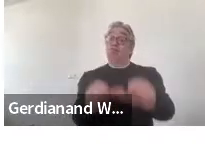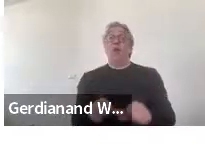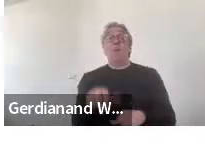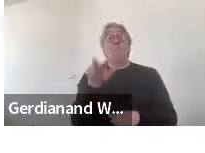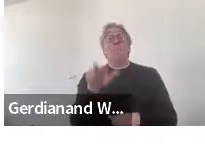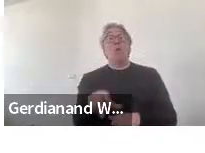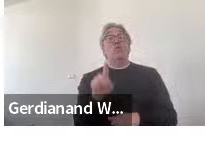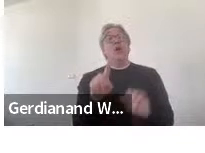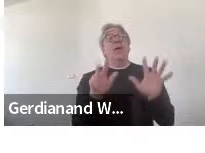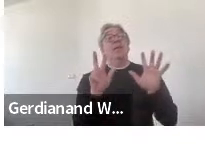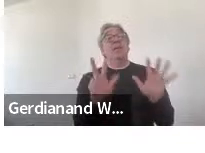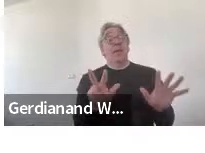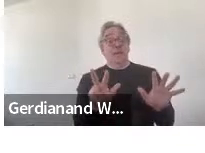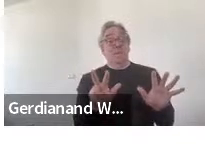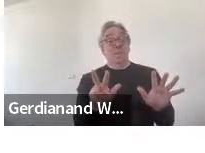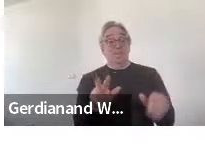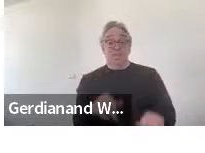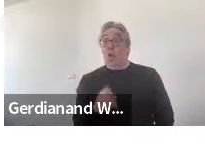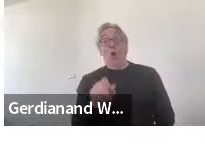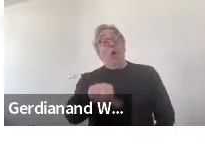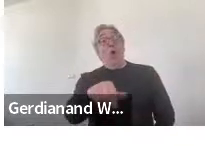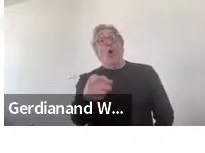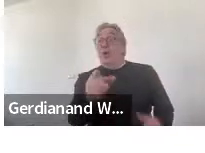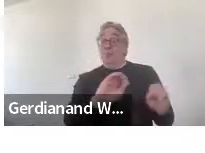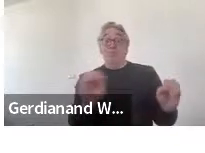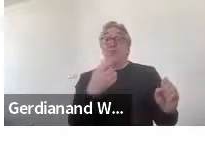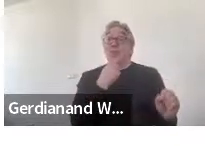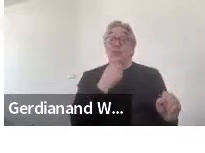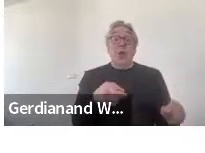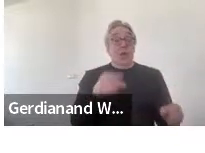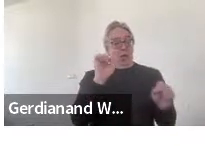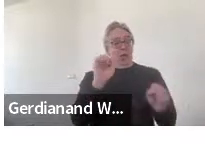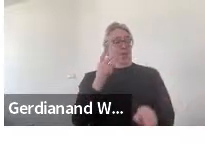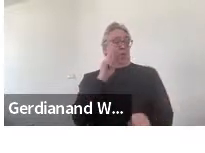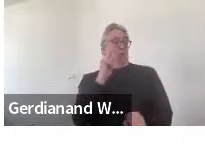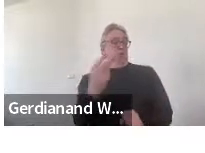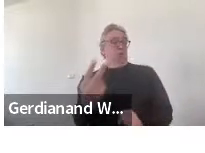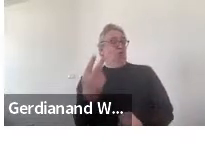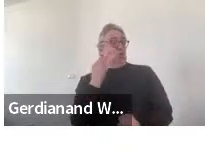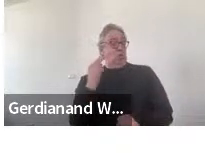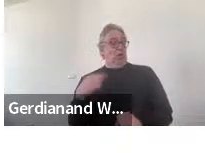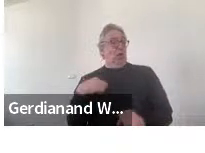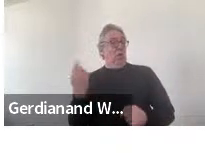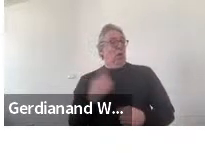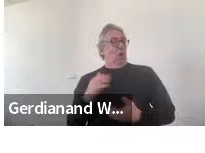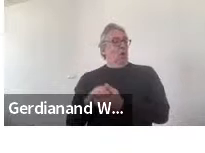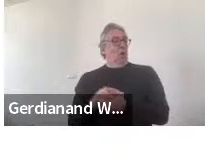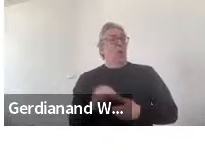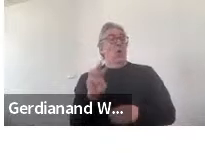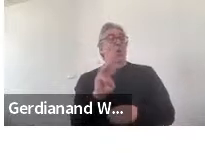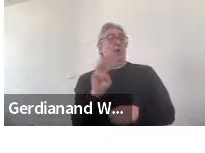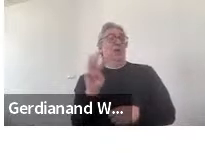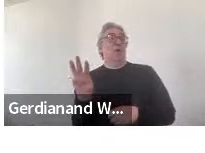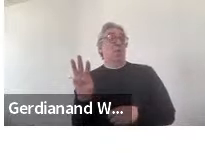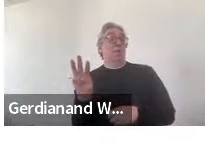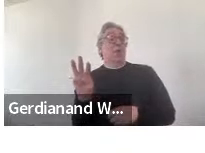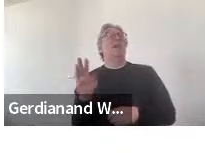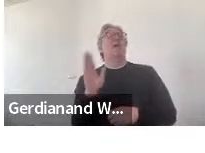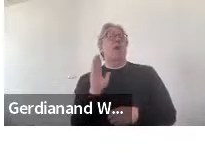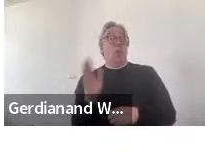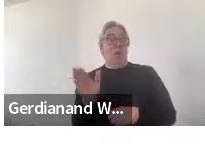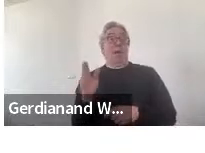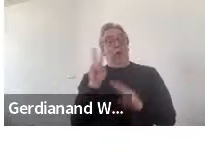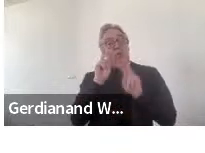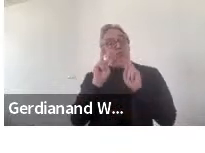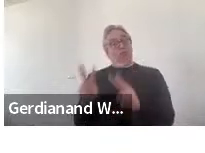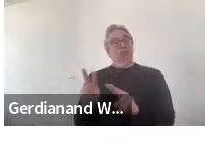the exhibition is also available online on our consortium's website as of today. Please